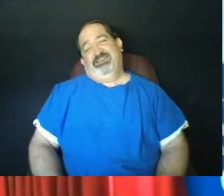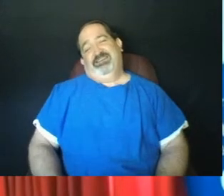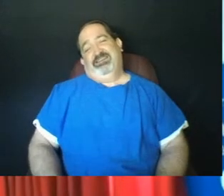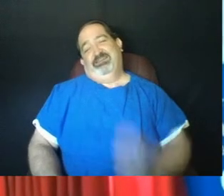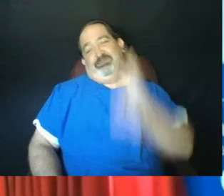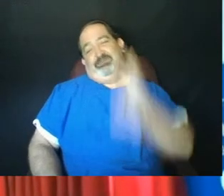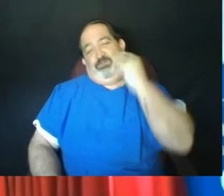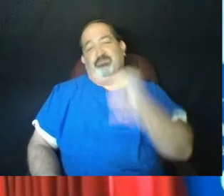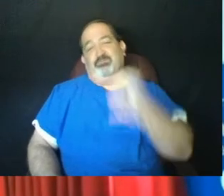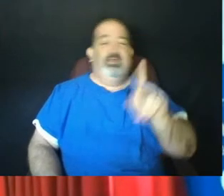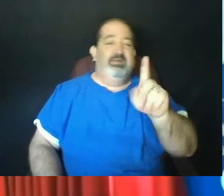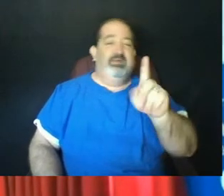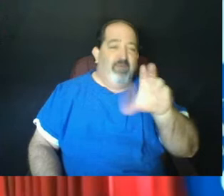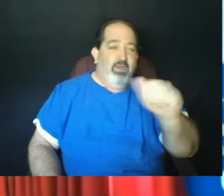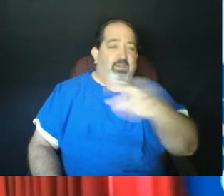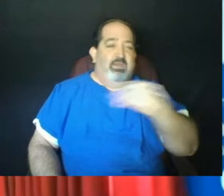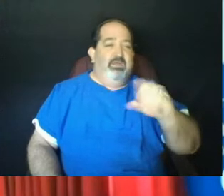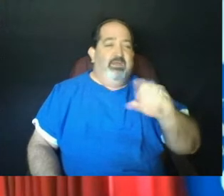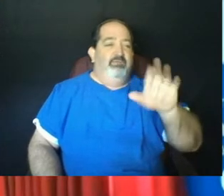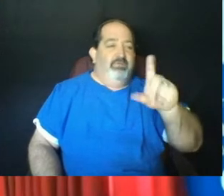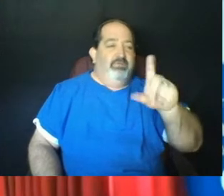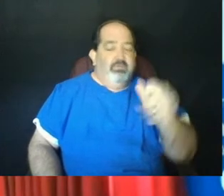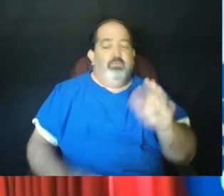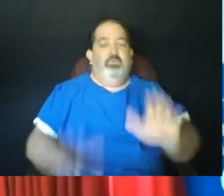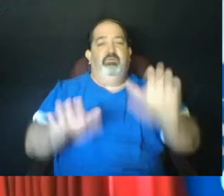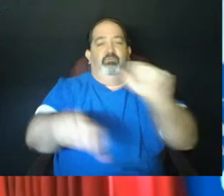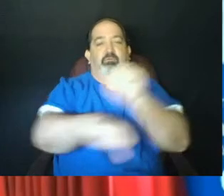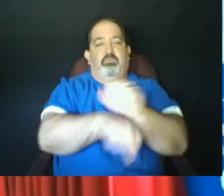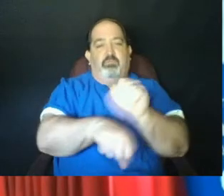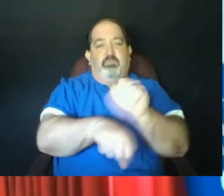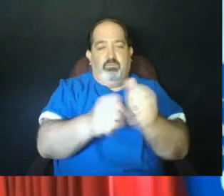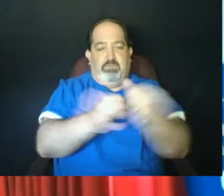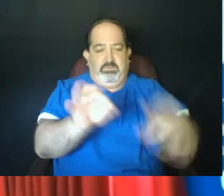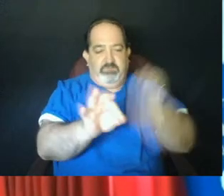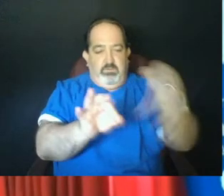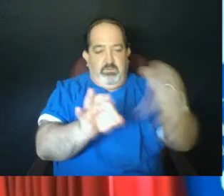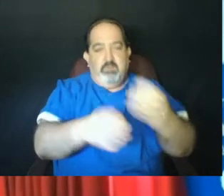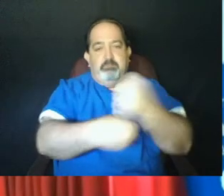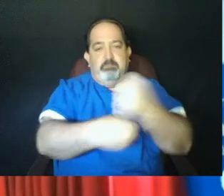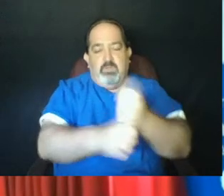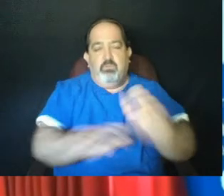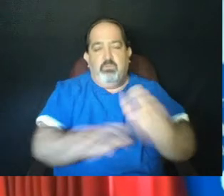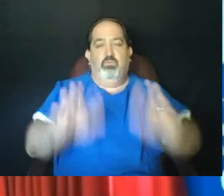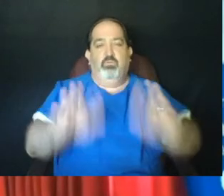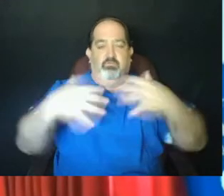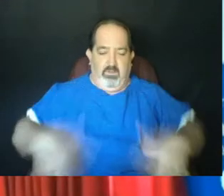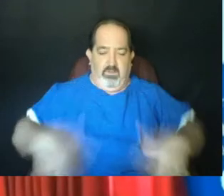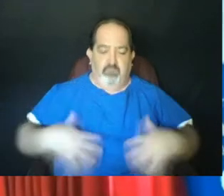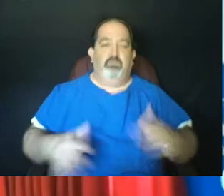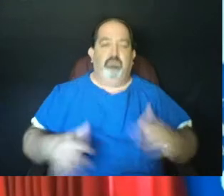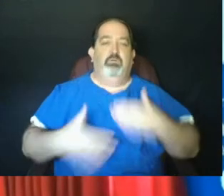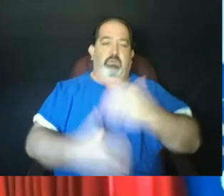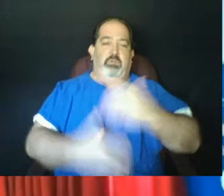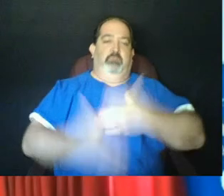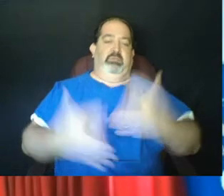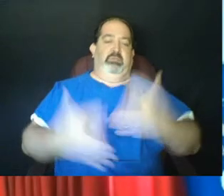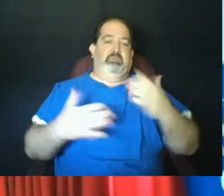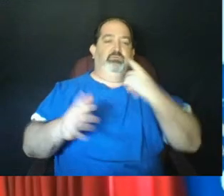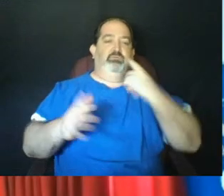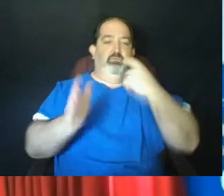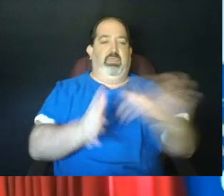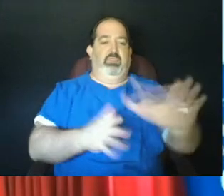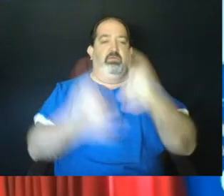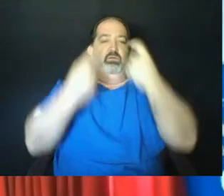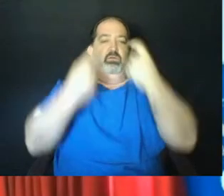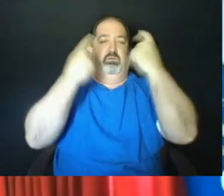And Cara and Pal, that they are doing this wonderful work with sewing now and have made some fantastic outfits. We're very pleased to acknowledge their accomplishments as